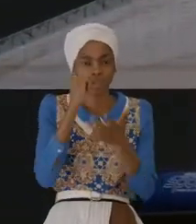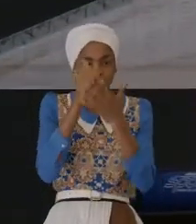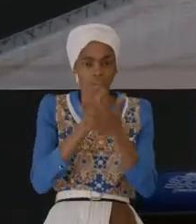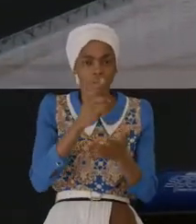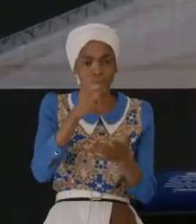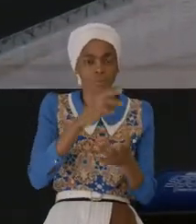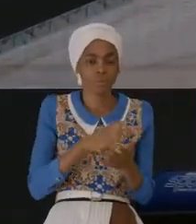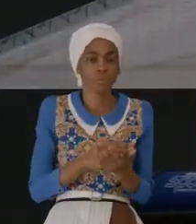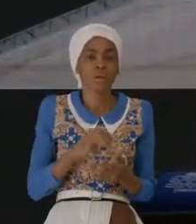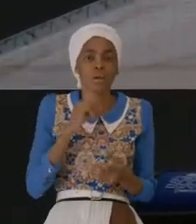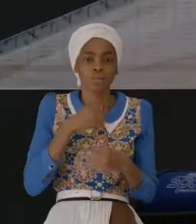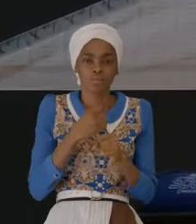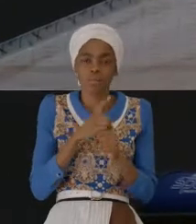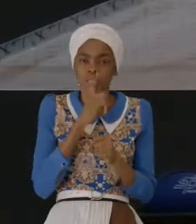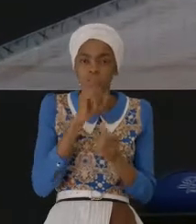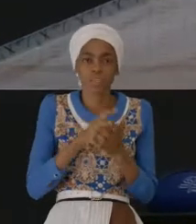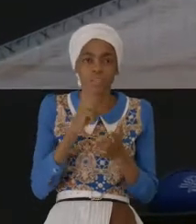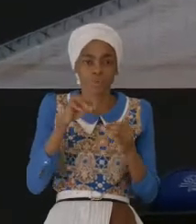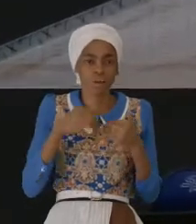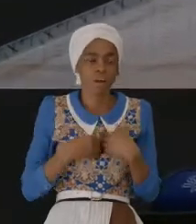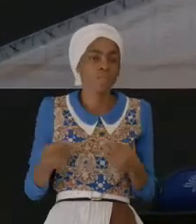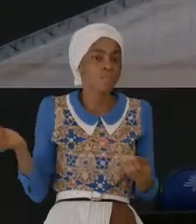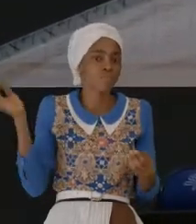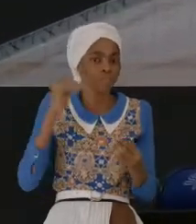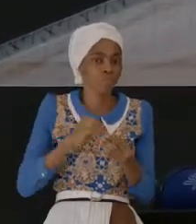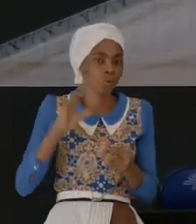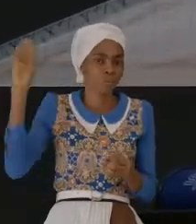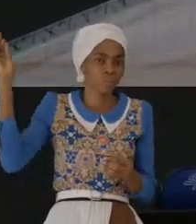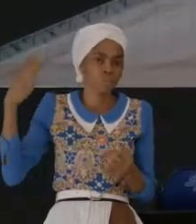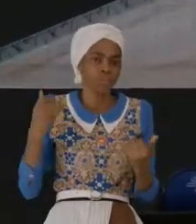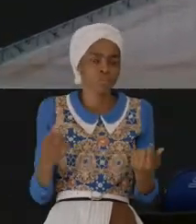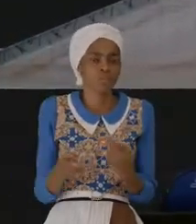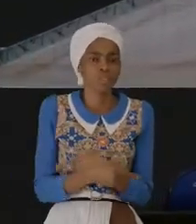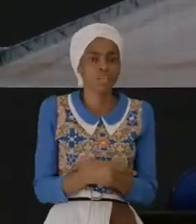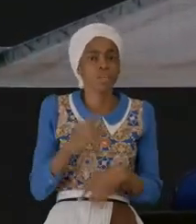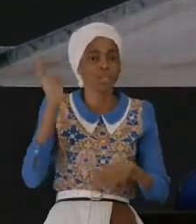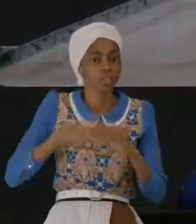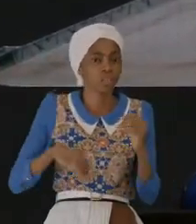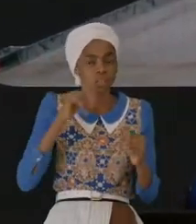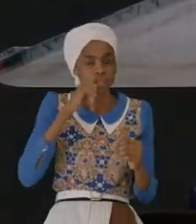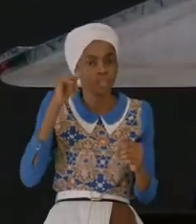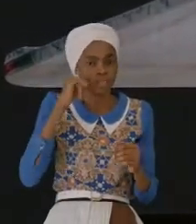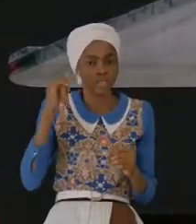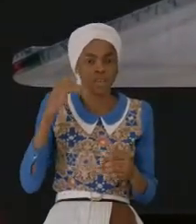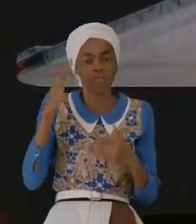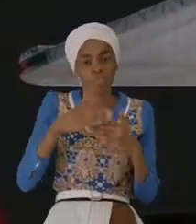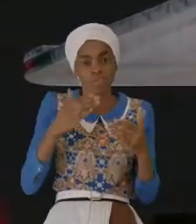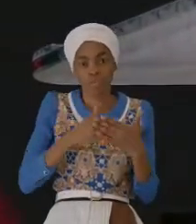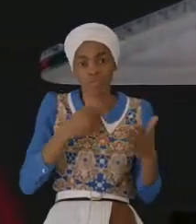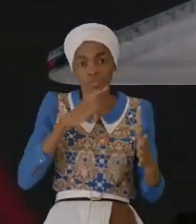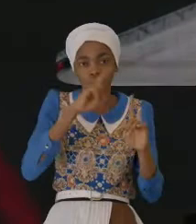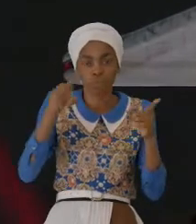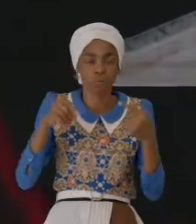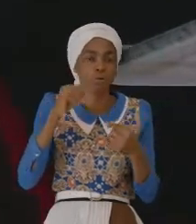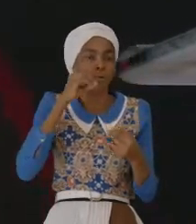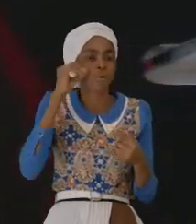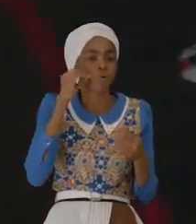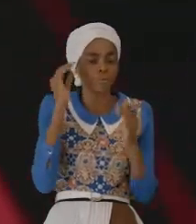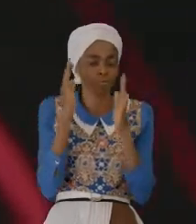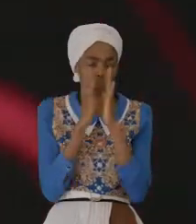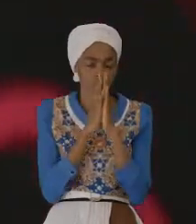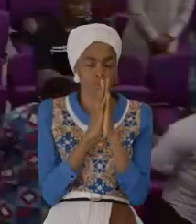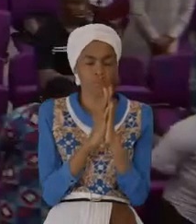sure you have more Grace today than you had yesterday before you go back come pray and the Lord will answer your